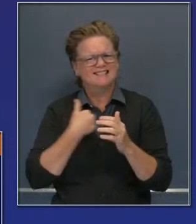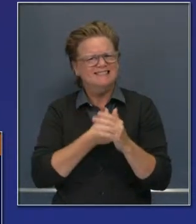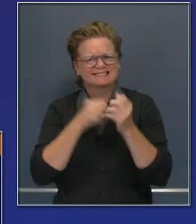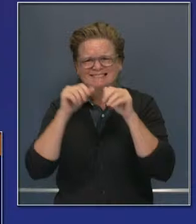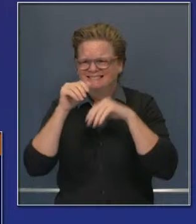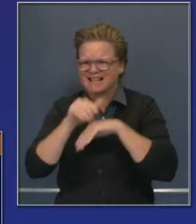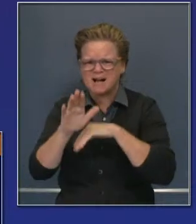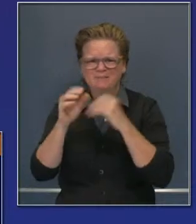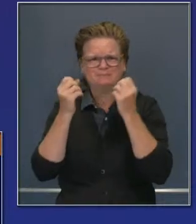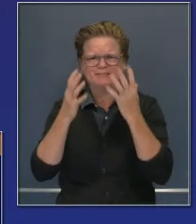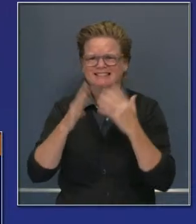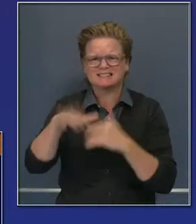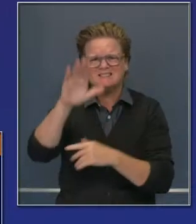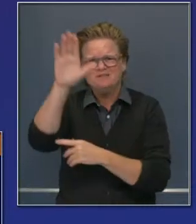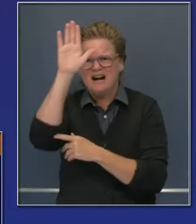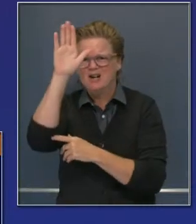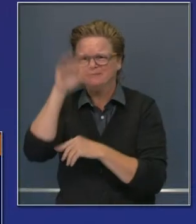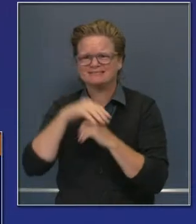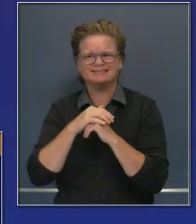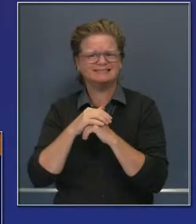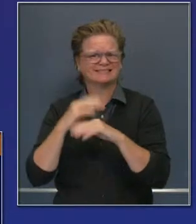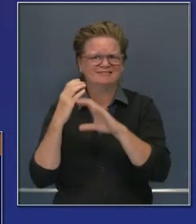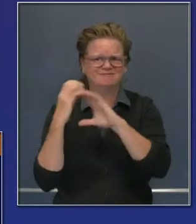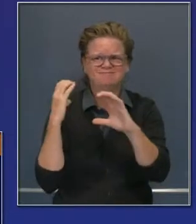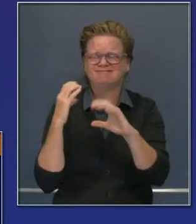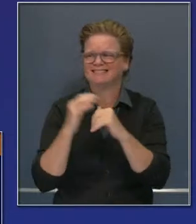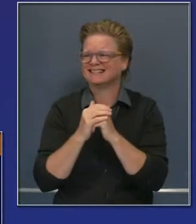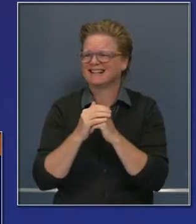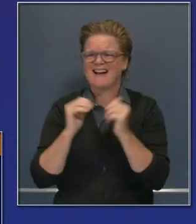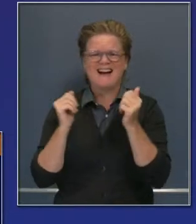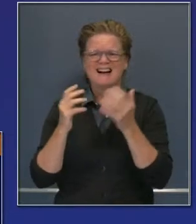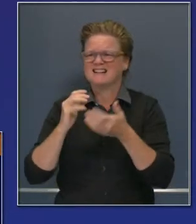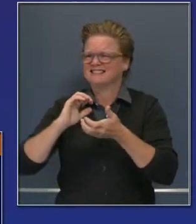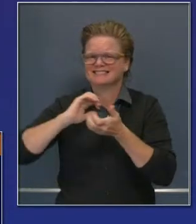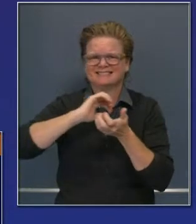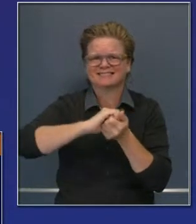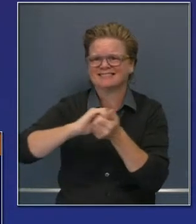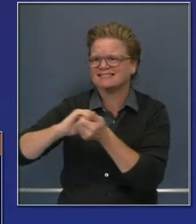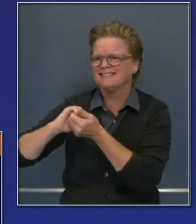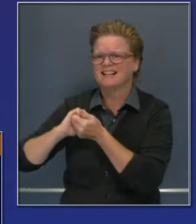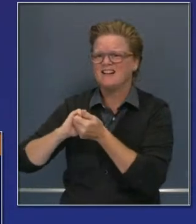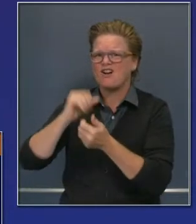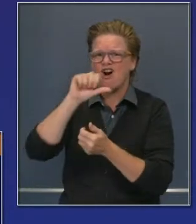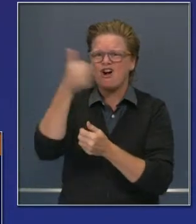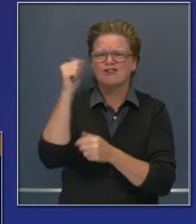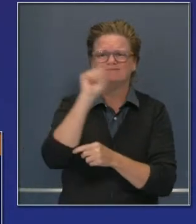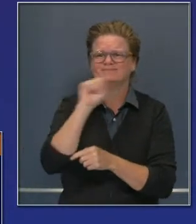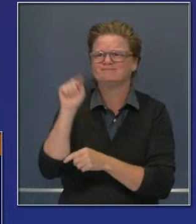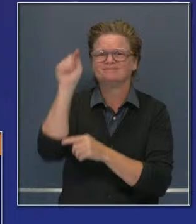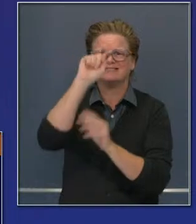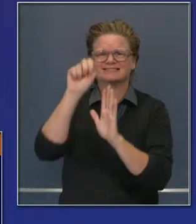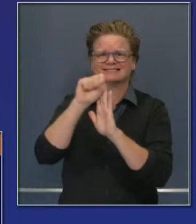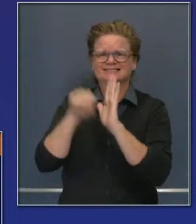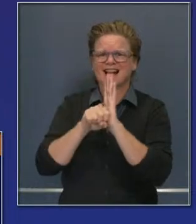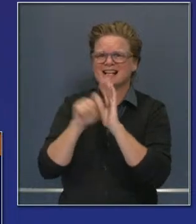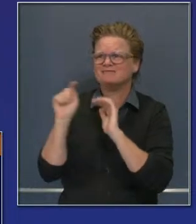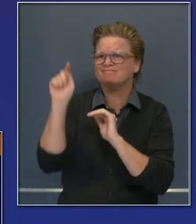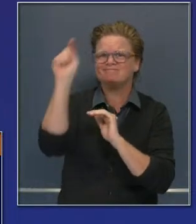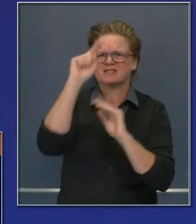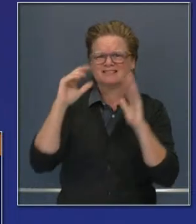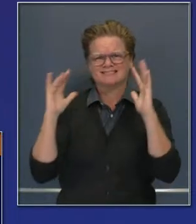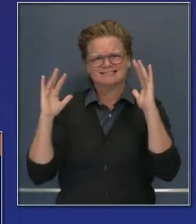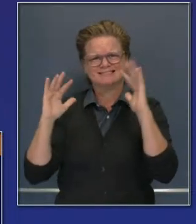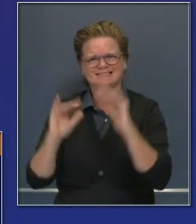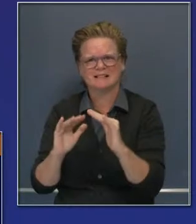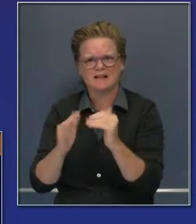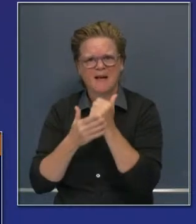Again, our mutual aid system that exists within the state of California and outside the state of California. Some 15